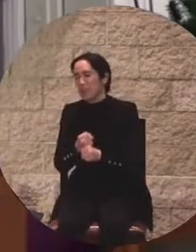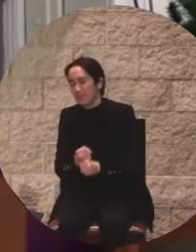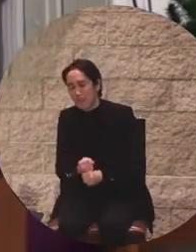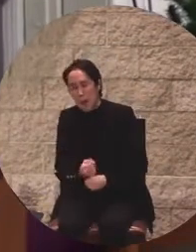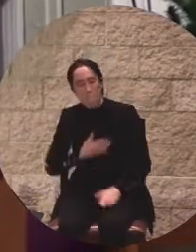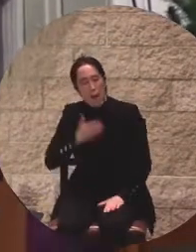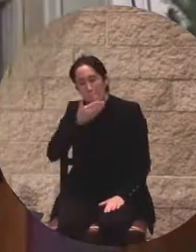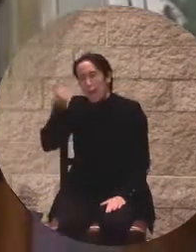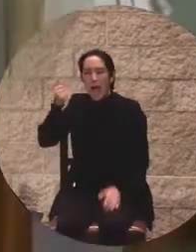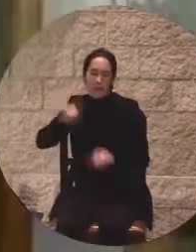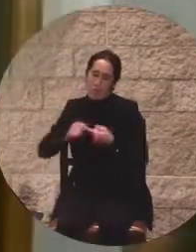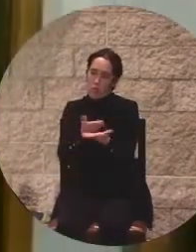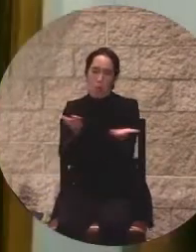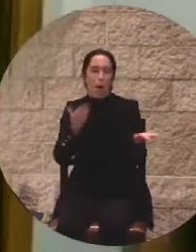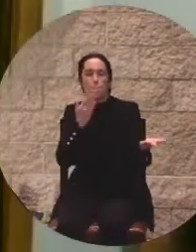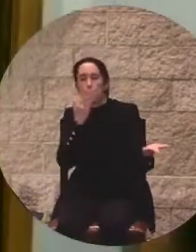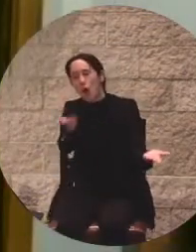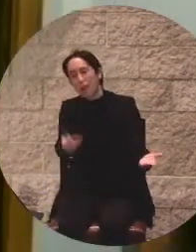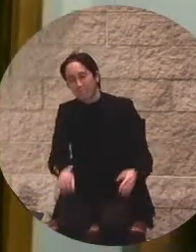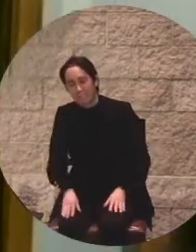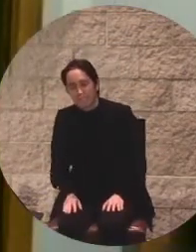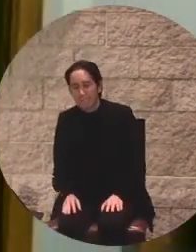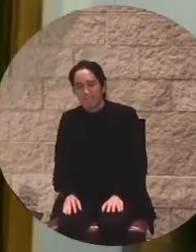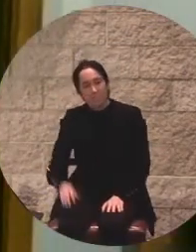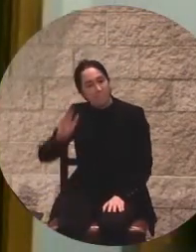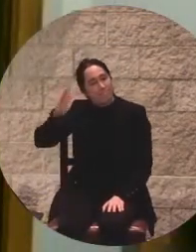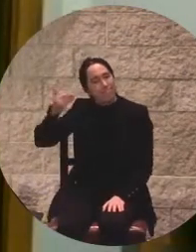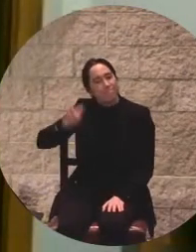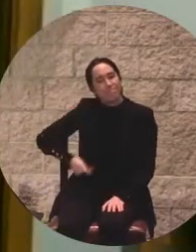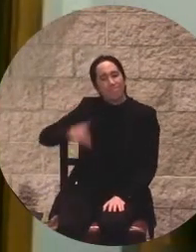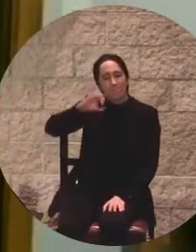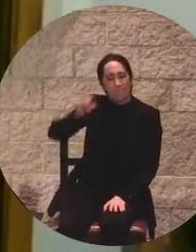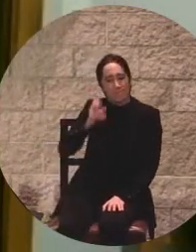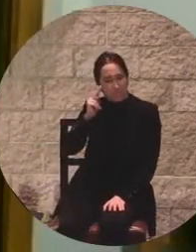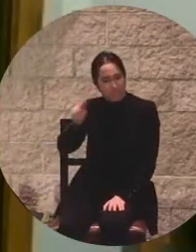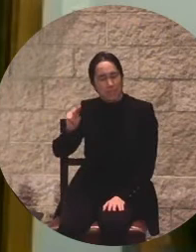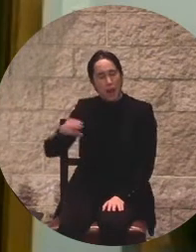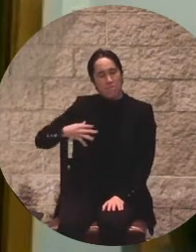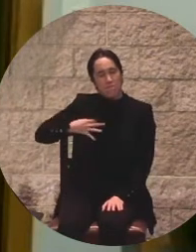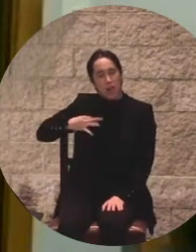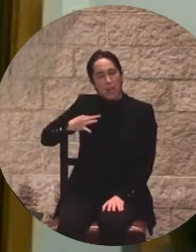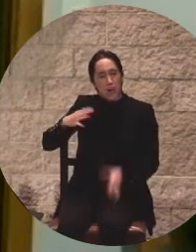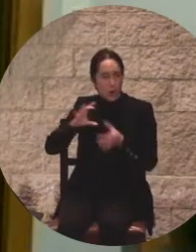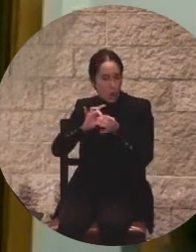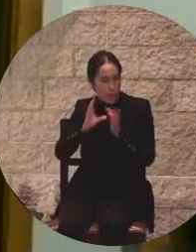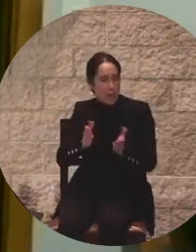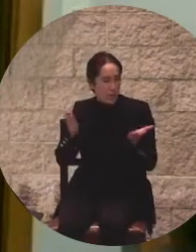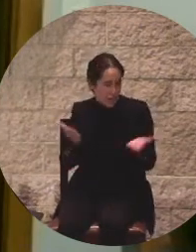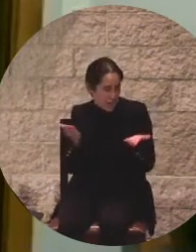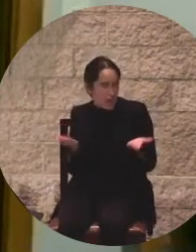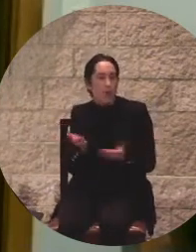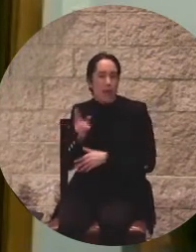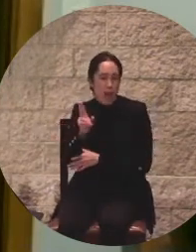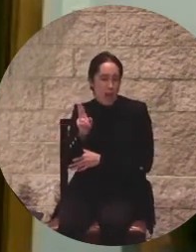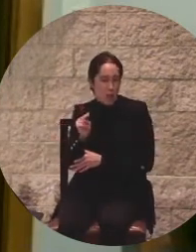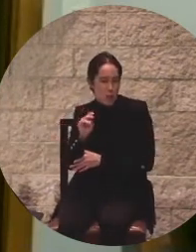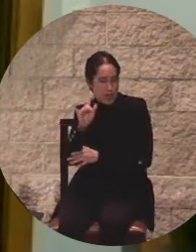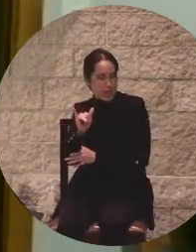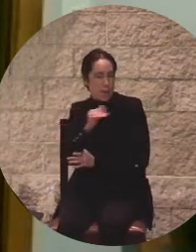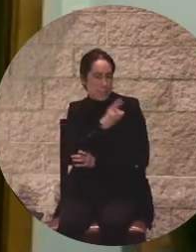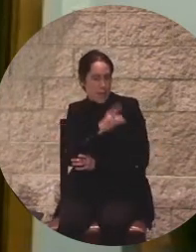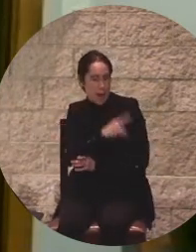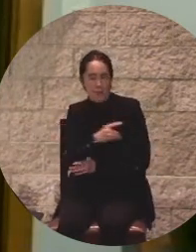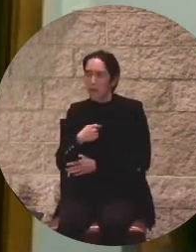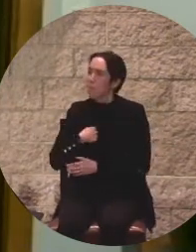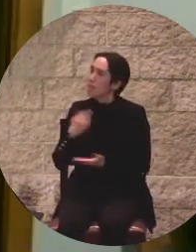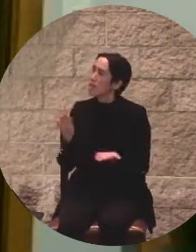Mwah. My name is John Southam. I am the volunteer coordinator for Unity Minneapolis. I've been at Unity